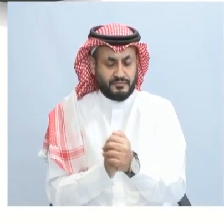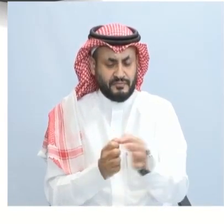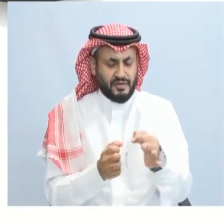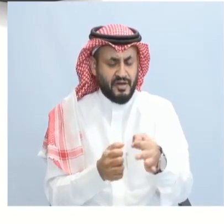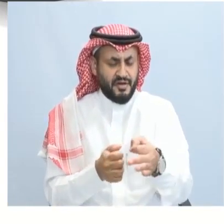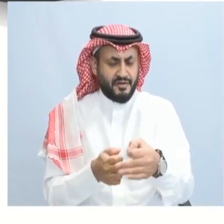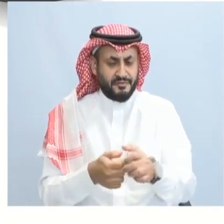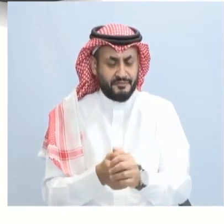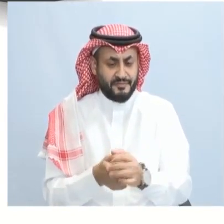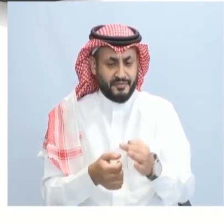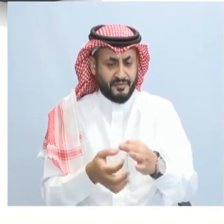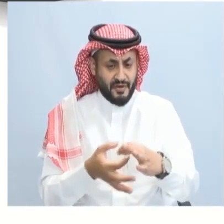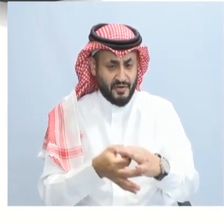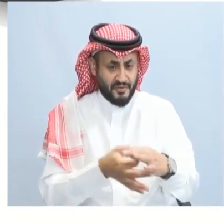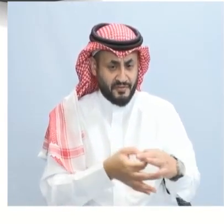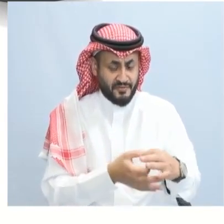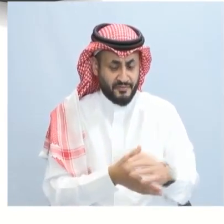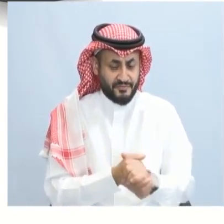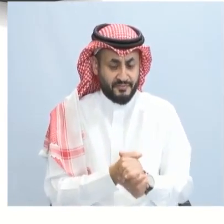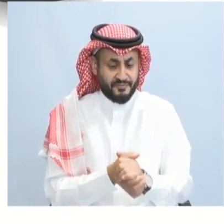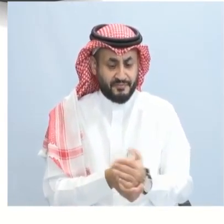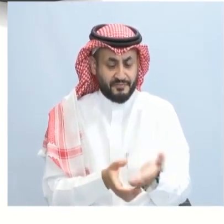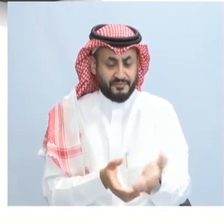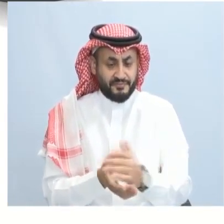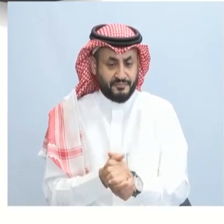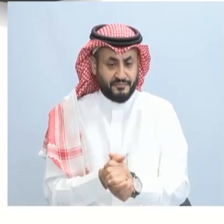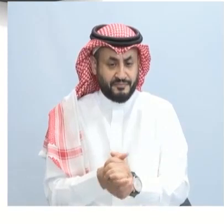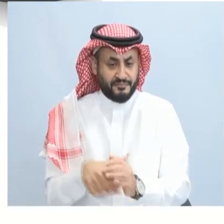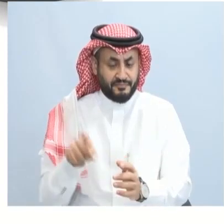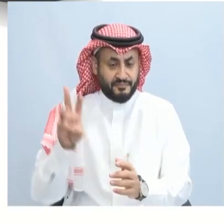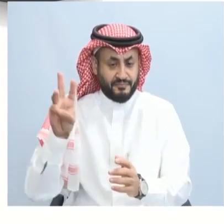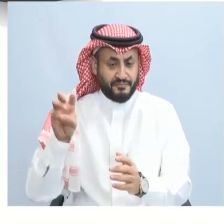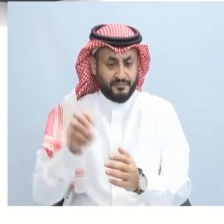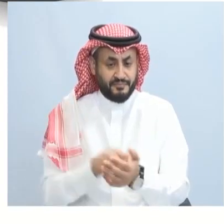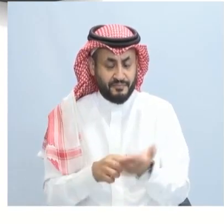metal coins that appeared in 1000 BCE.